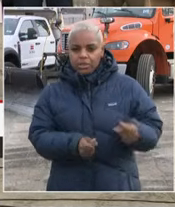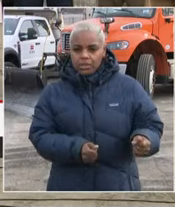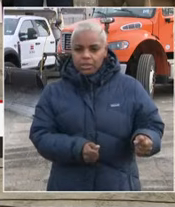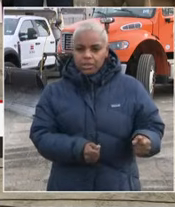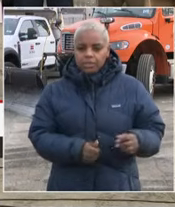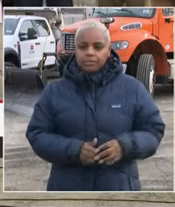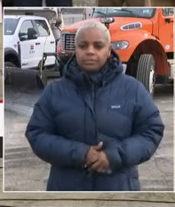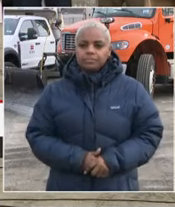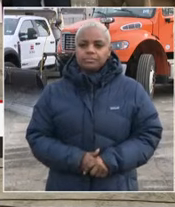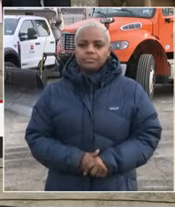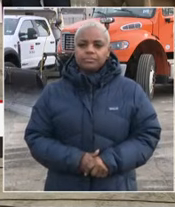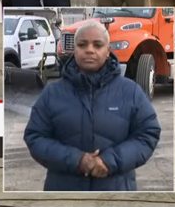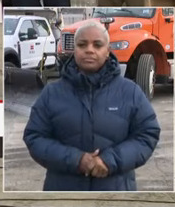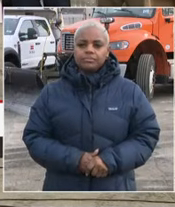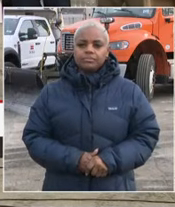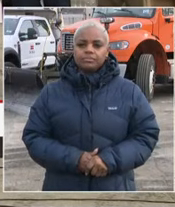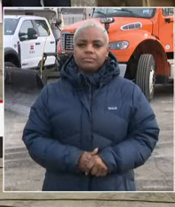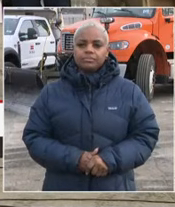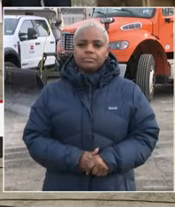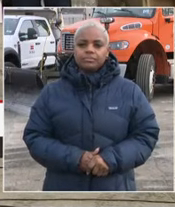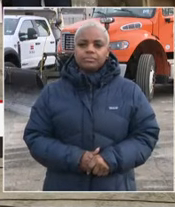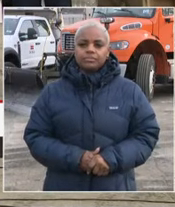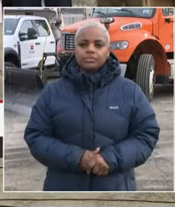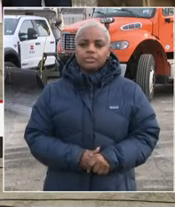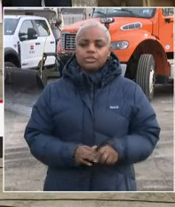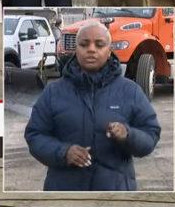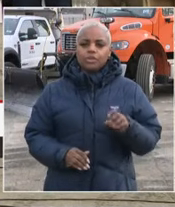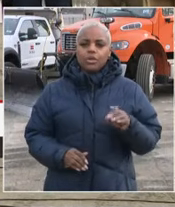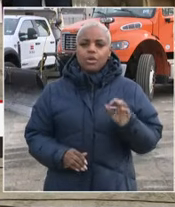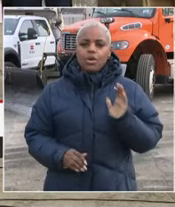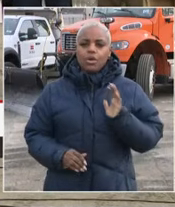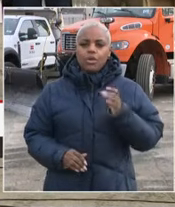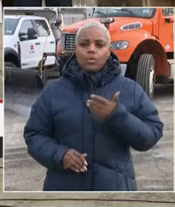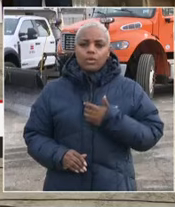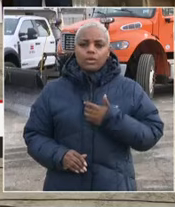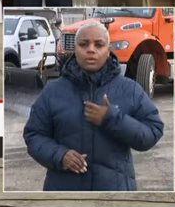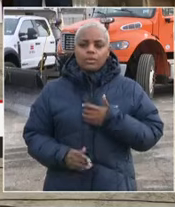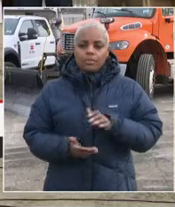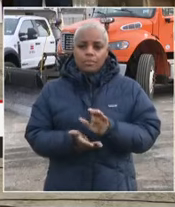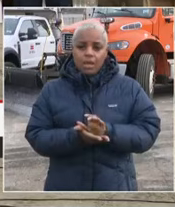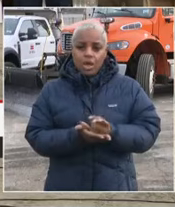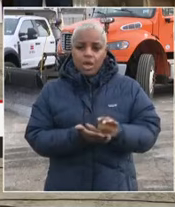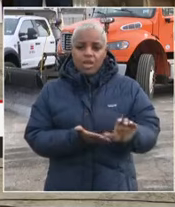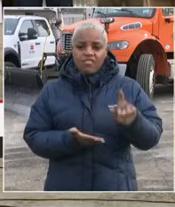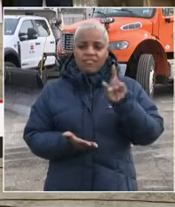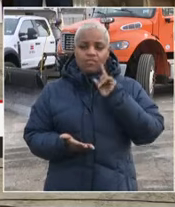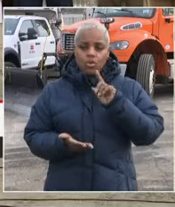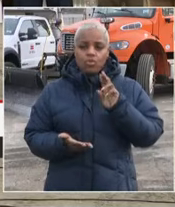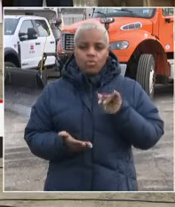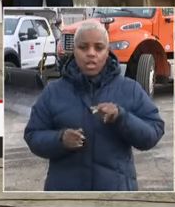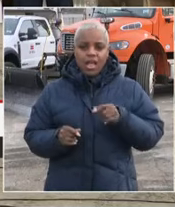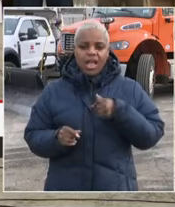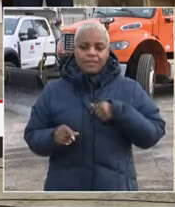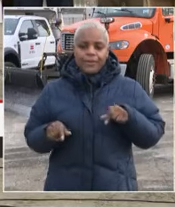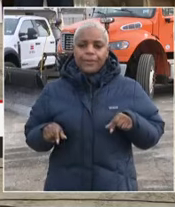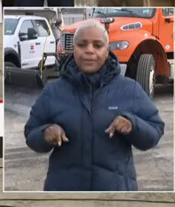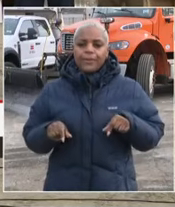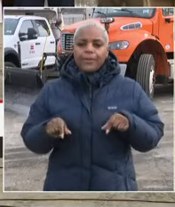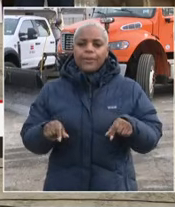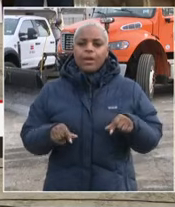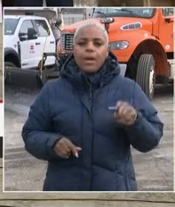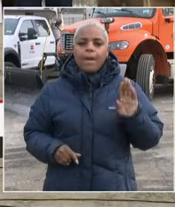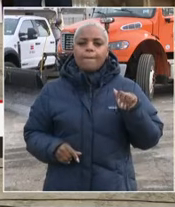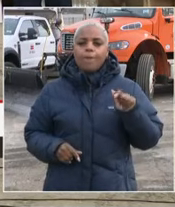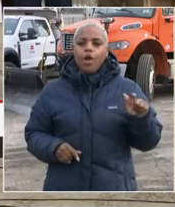ball of the rail, our plow will plow to the ball of the rail. And the idea is to prevent accumulation. What we're most concerned about, again, is this